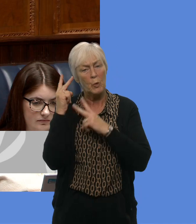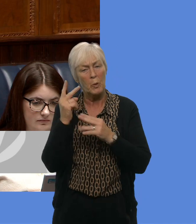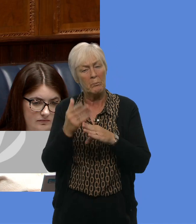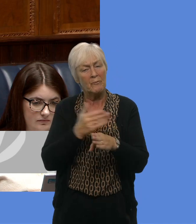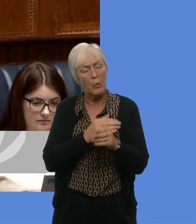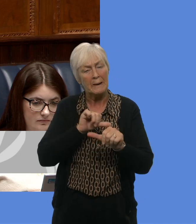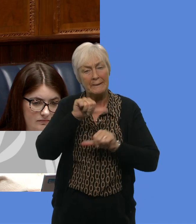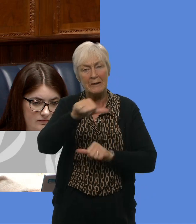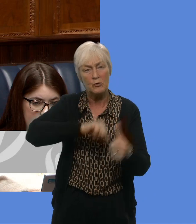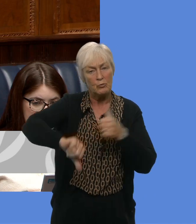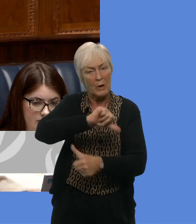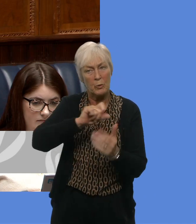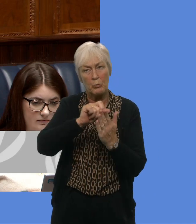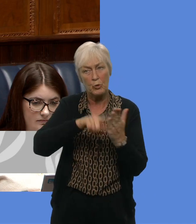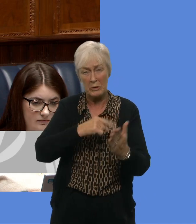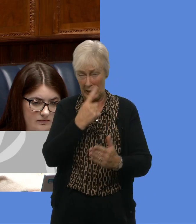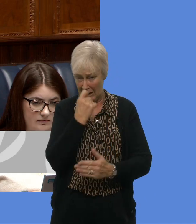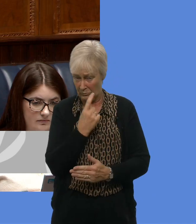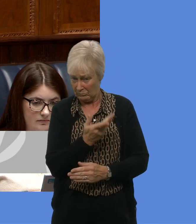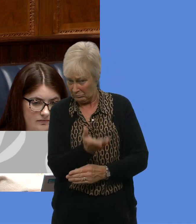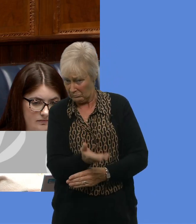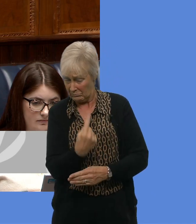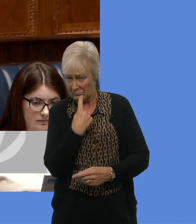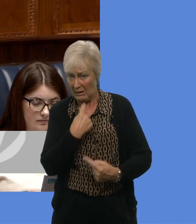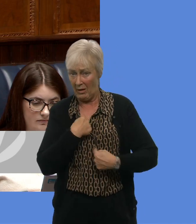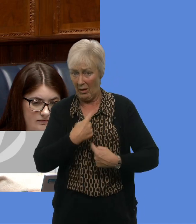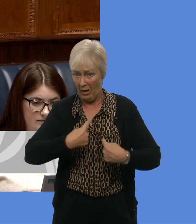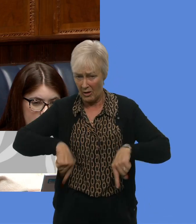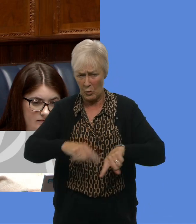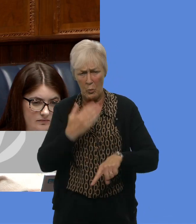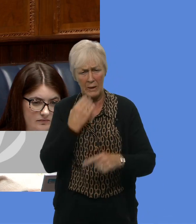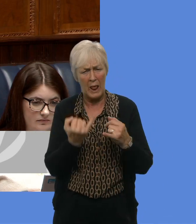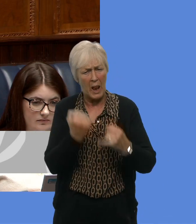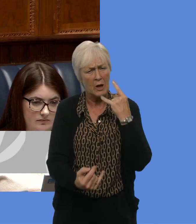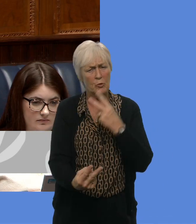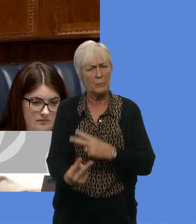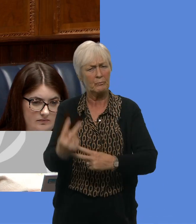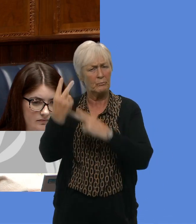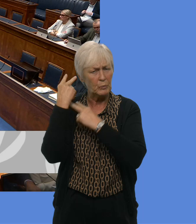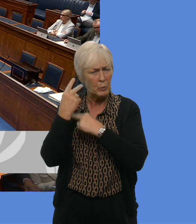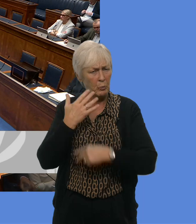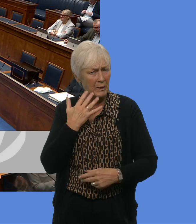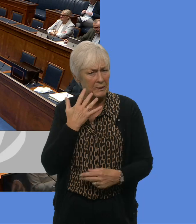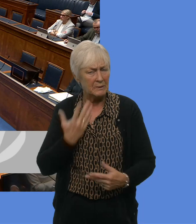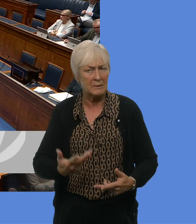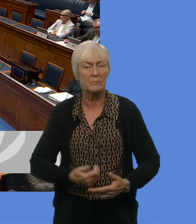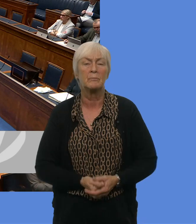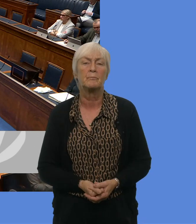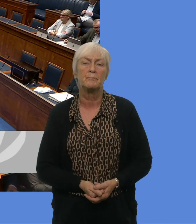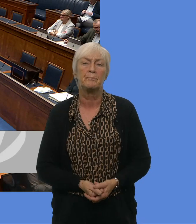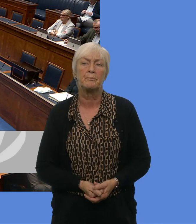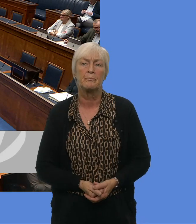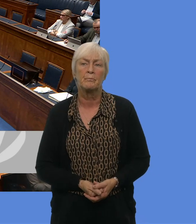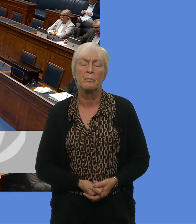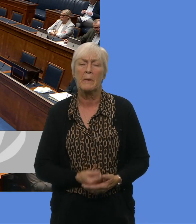I wonder if you would be able to tell us when the last review of the eligibility criteria was. Thank you. I think